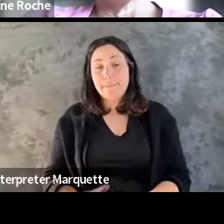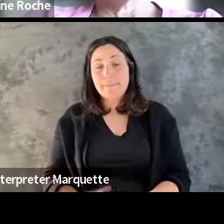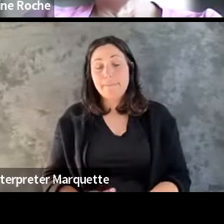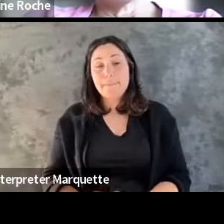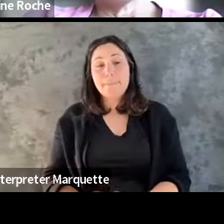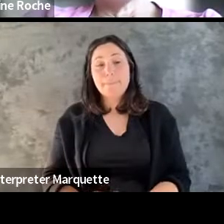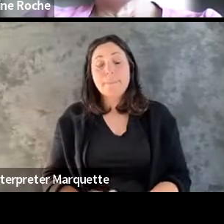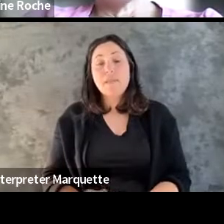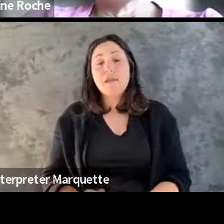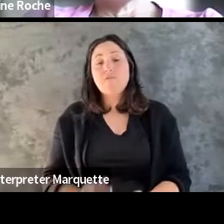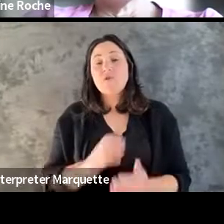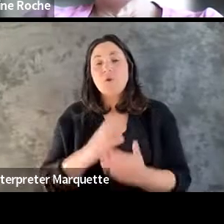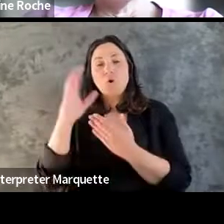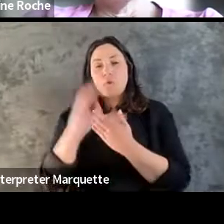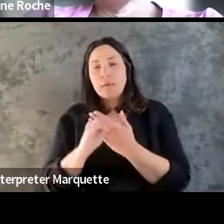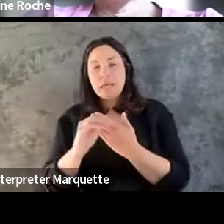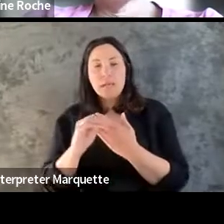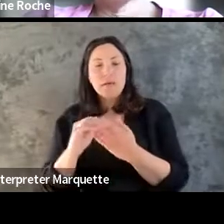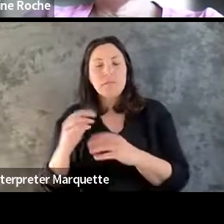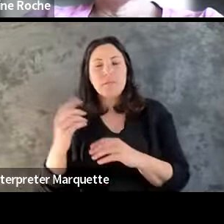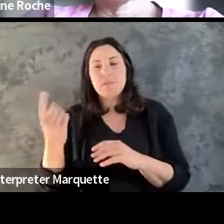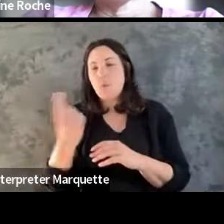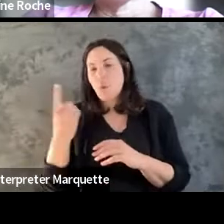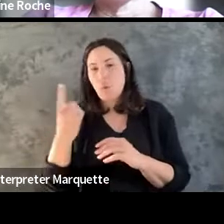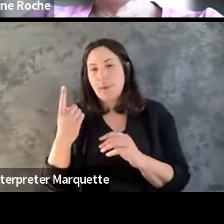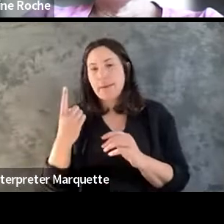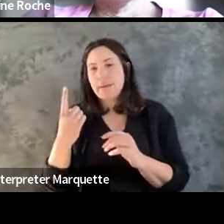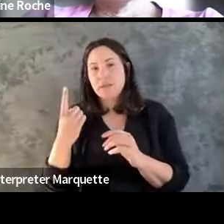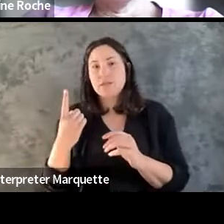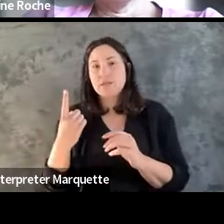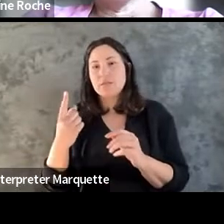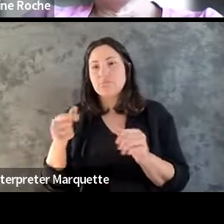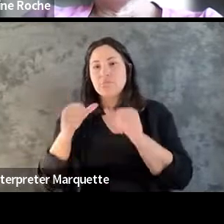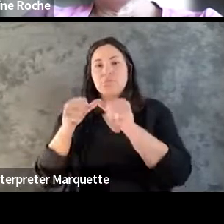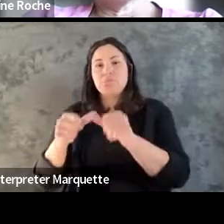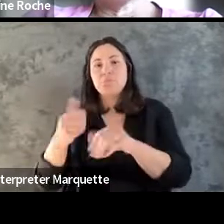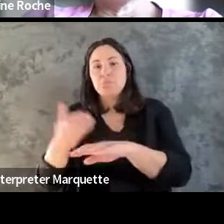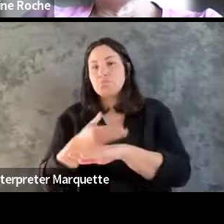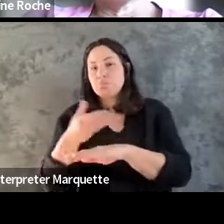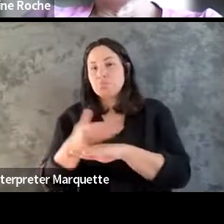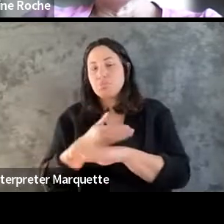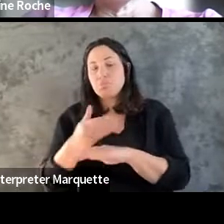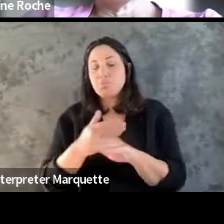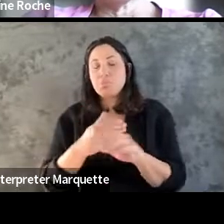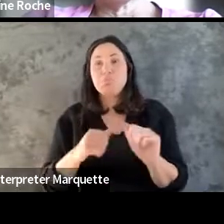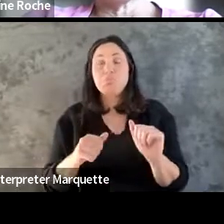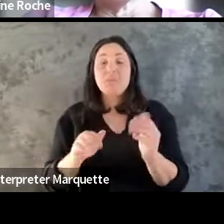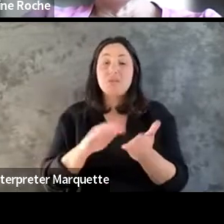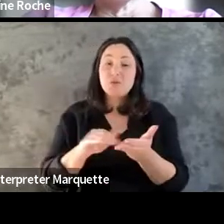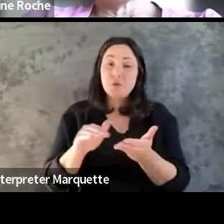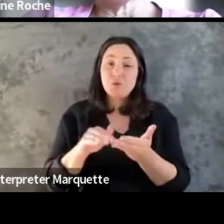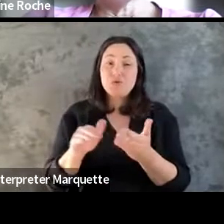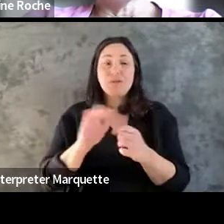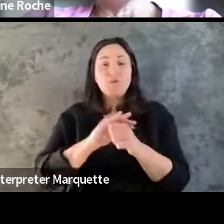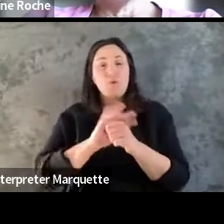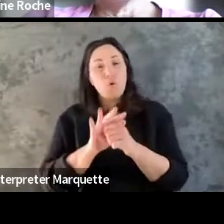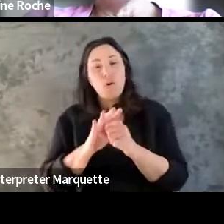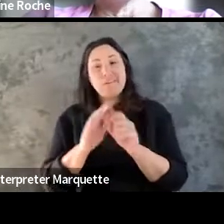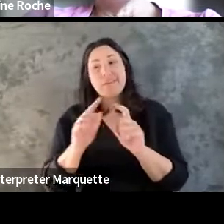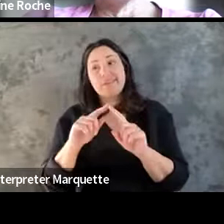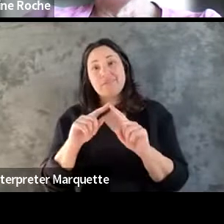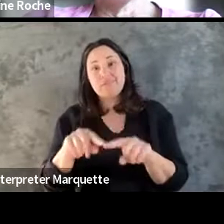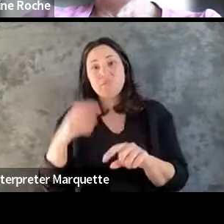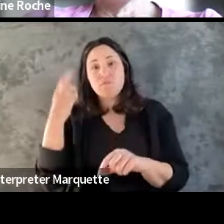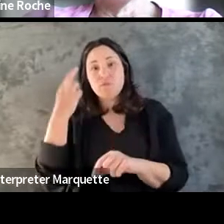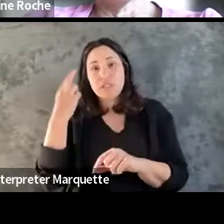continuum. I'm not going to make any excuses or as far as use COVID as a crutch. But what I can